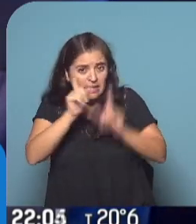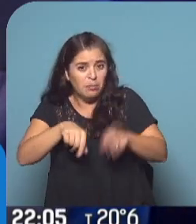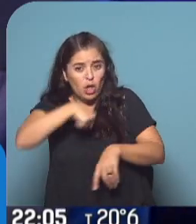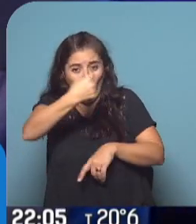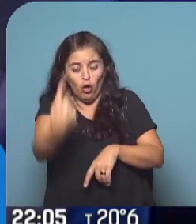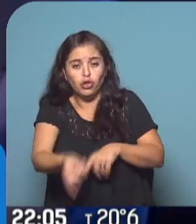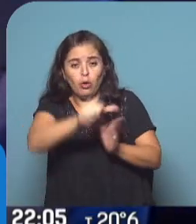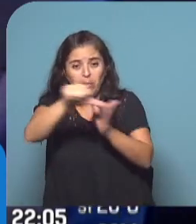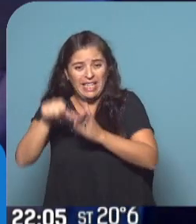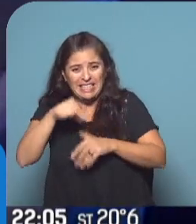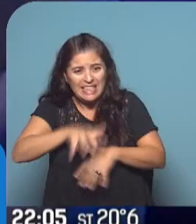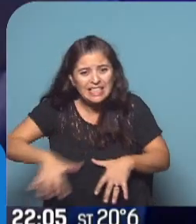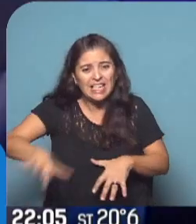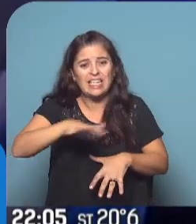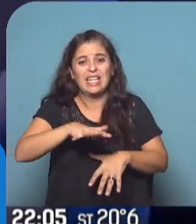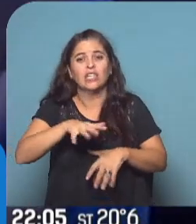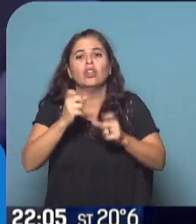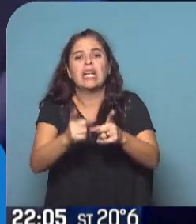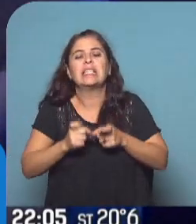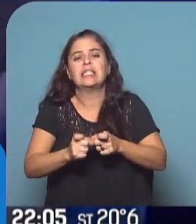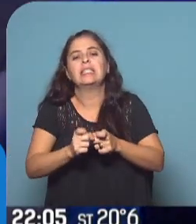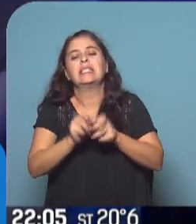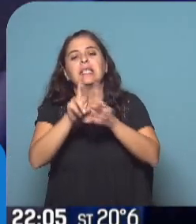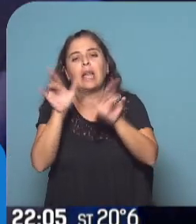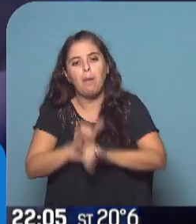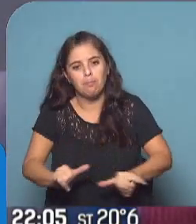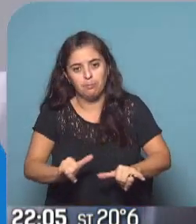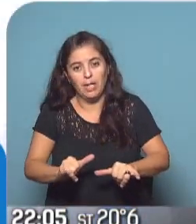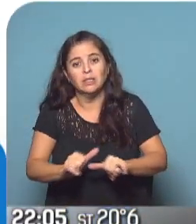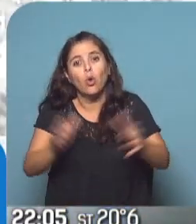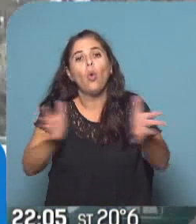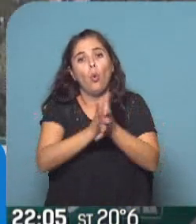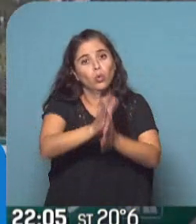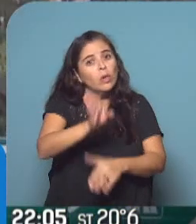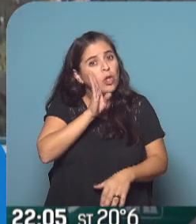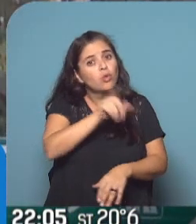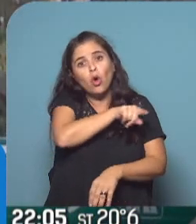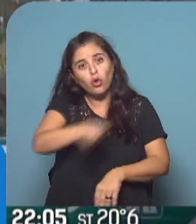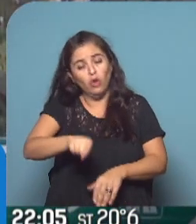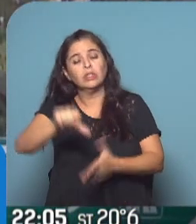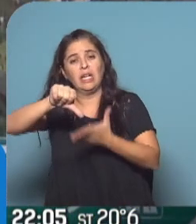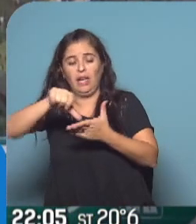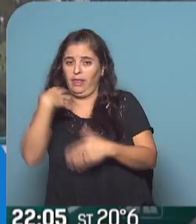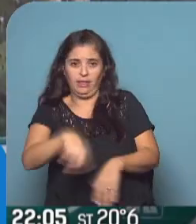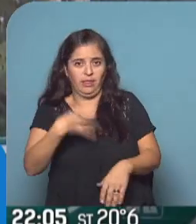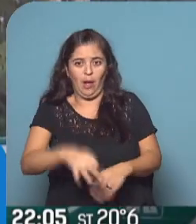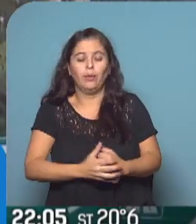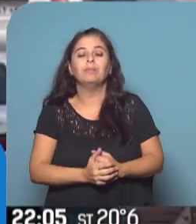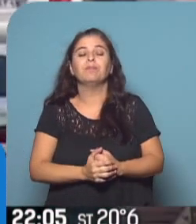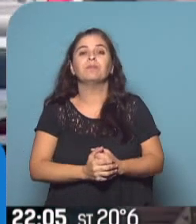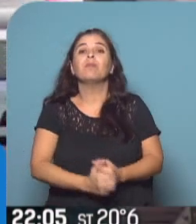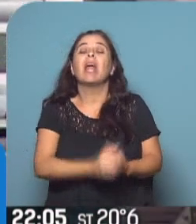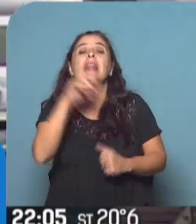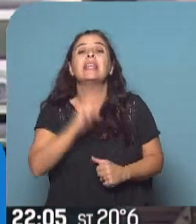stand together with the United States against Iranian aggression. Antes de fin de abril, además, Estados